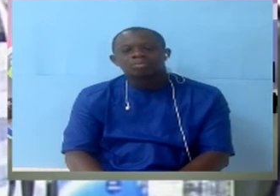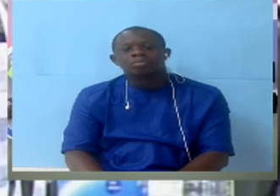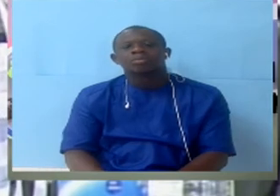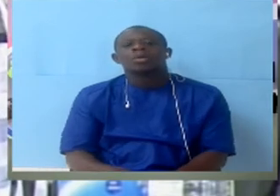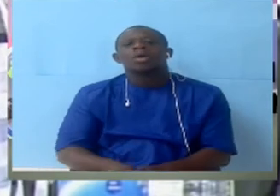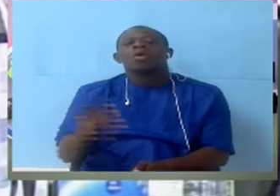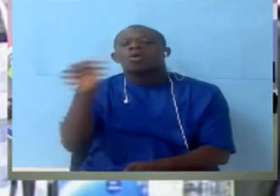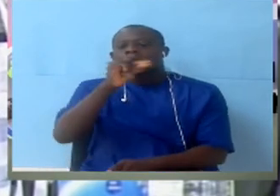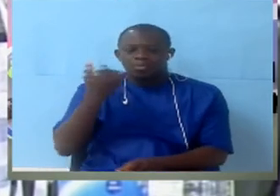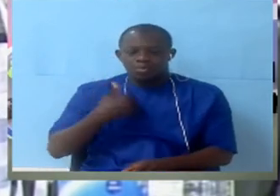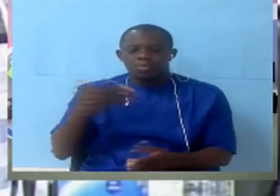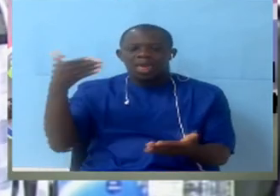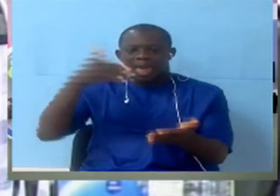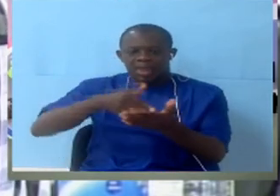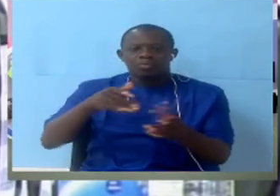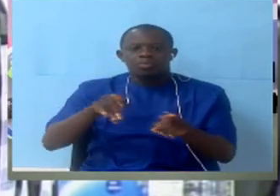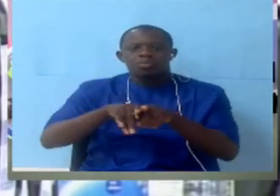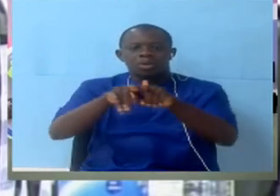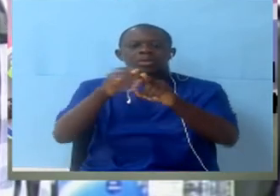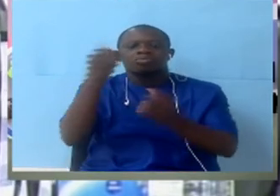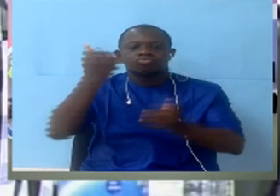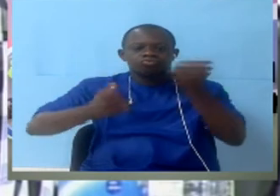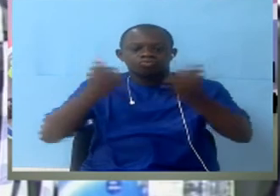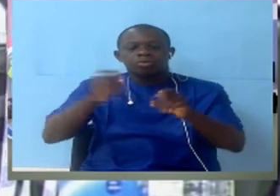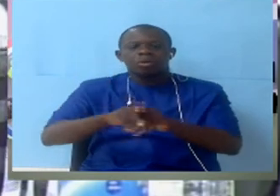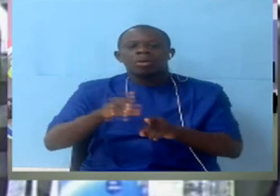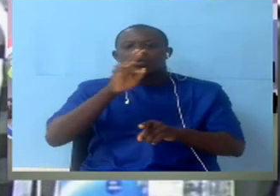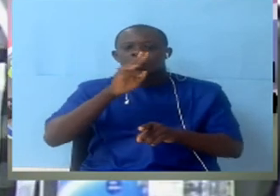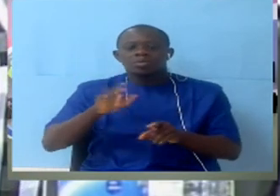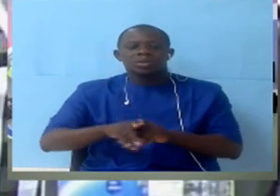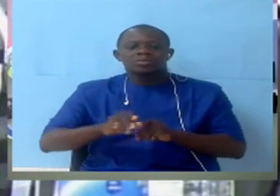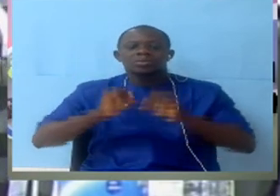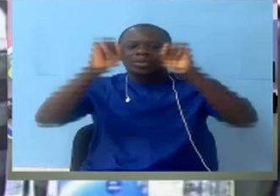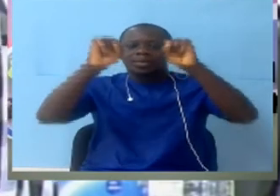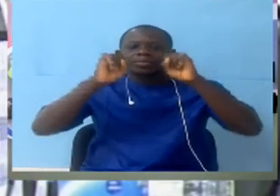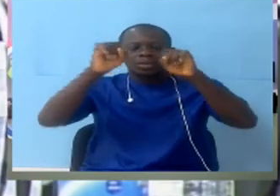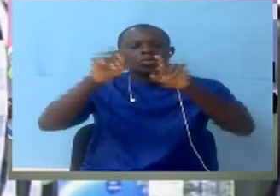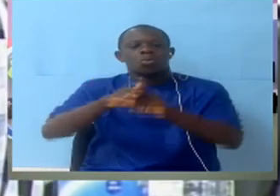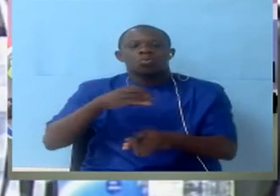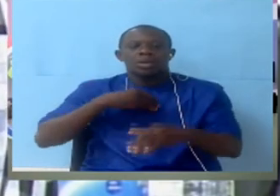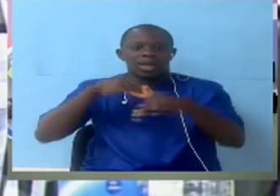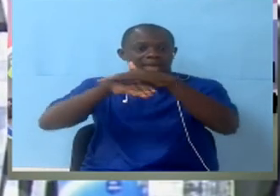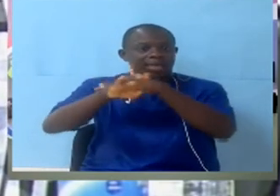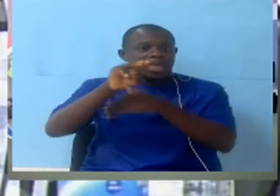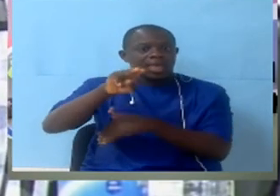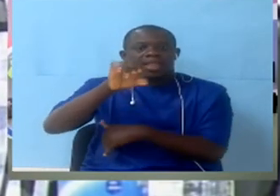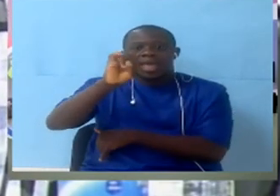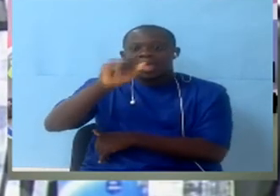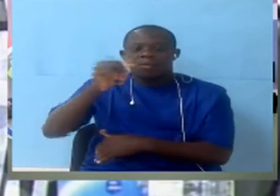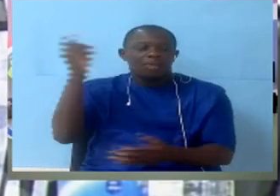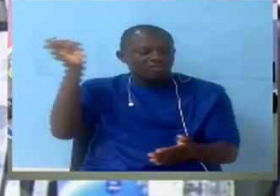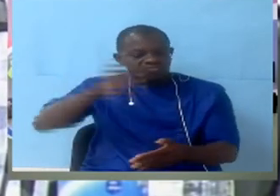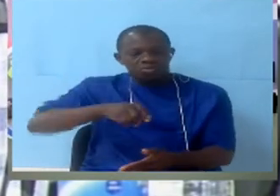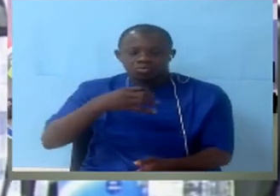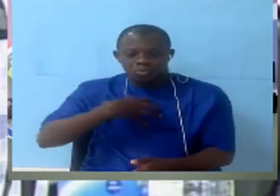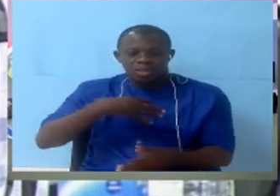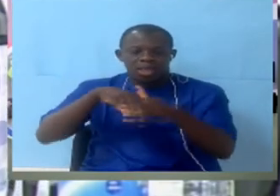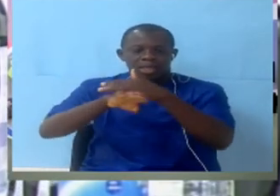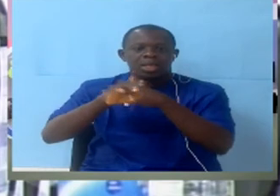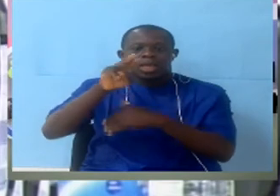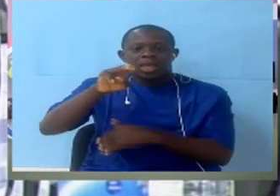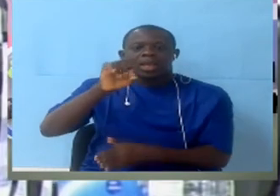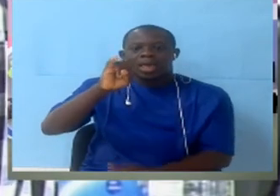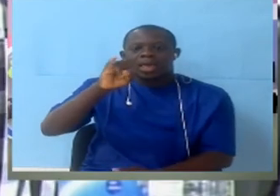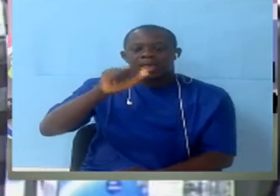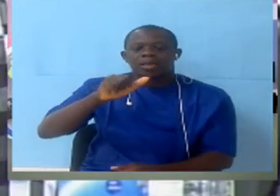Well, some people came there with vehicles who were celebrating. And they left to NIA by force. And they wanted to go into the NIA premises by force. Kafoleko